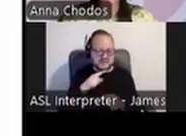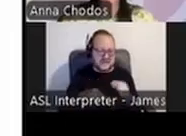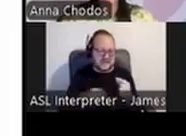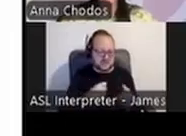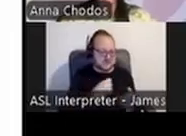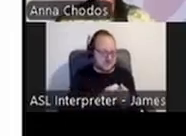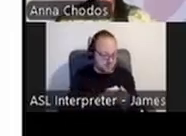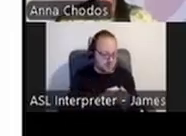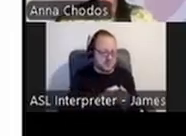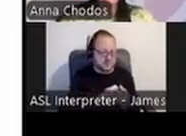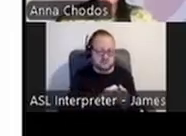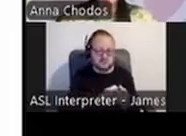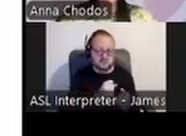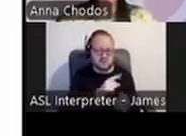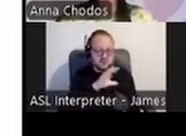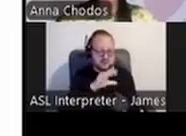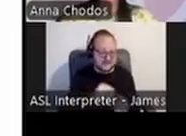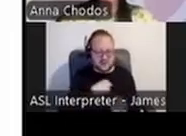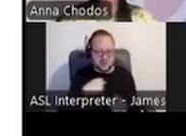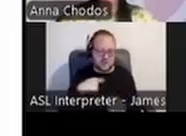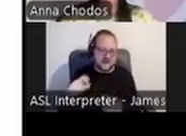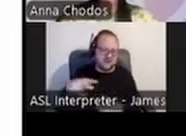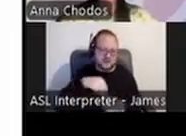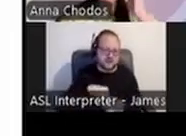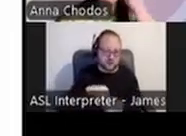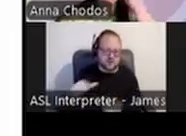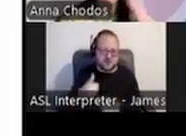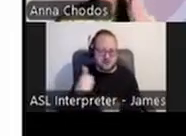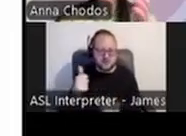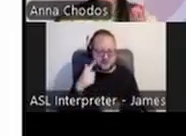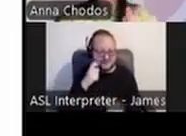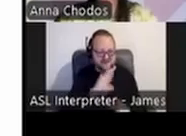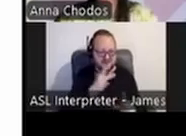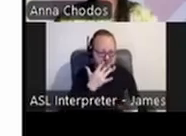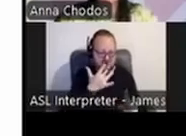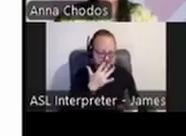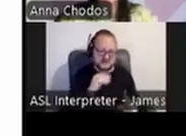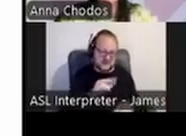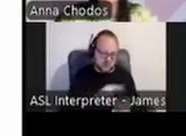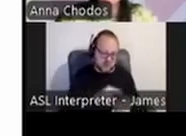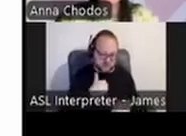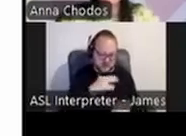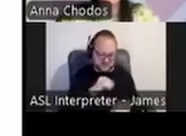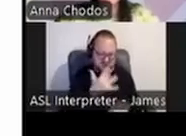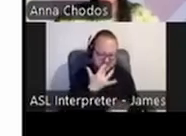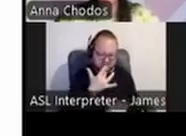because that is their preference, which is pretty normal to have that preference, I have to say. I wish it were so that, of course, that we could support everybody.